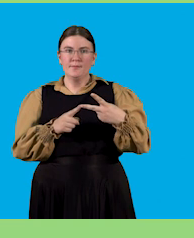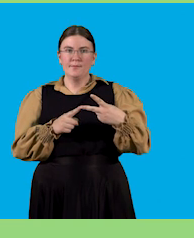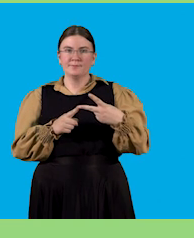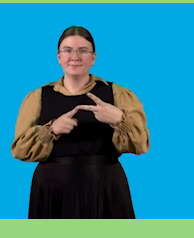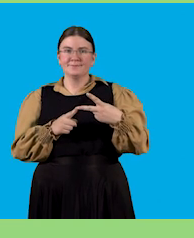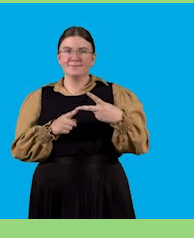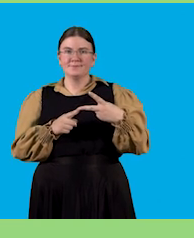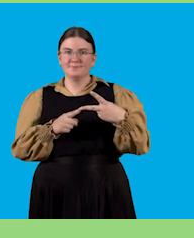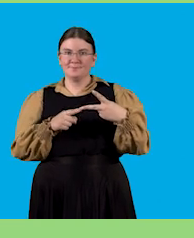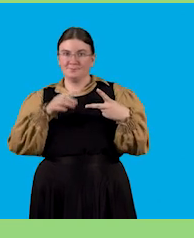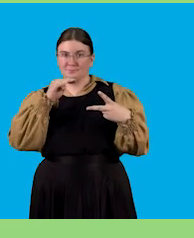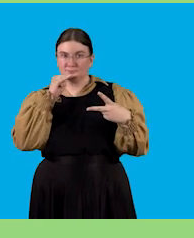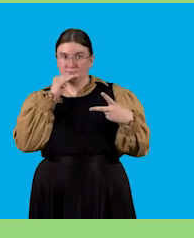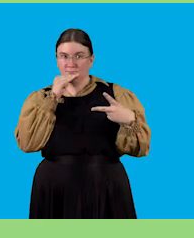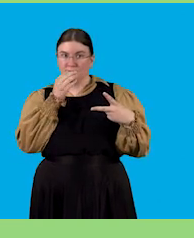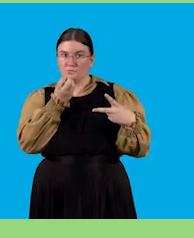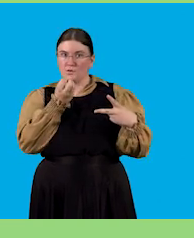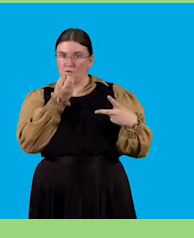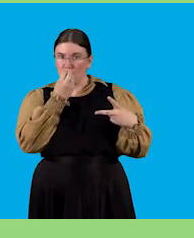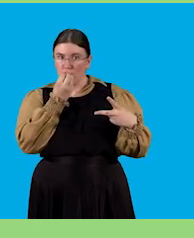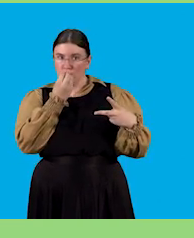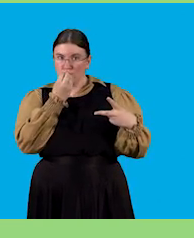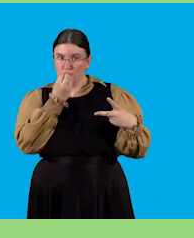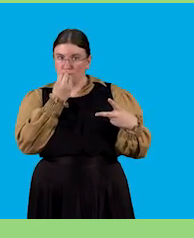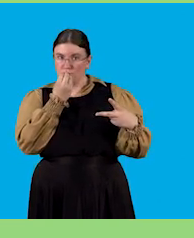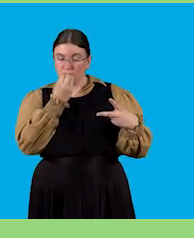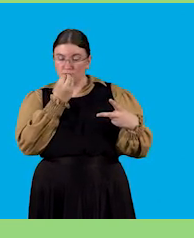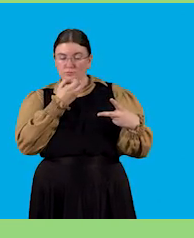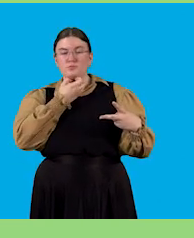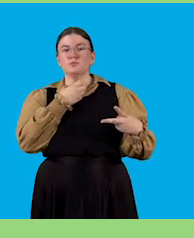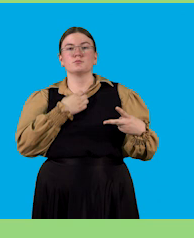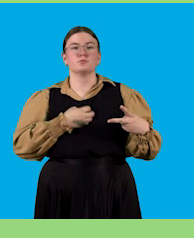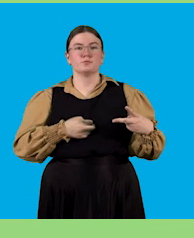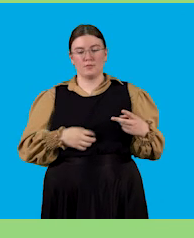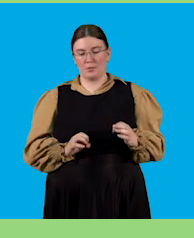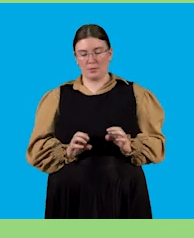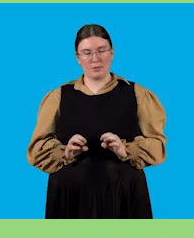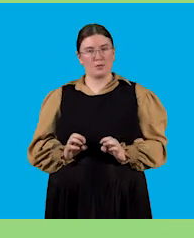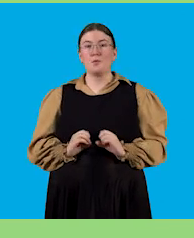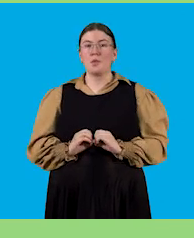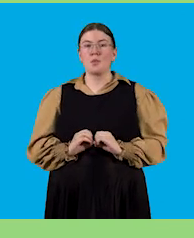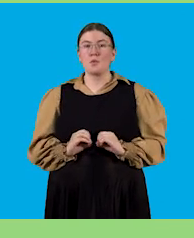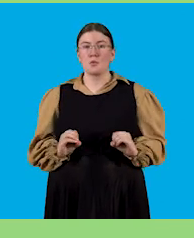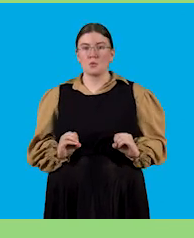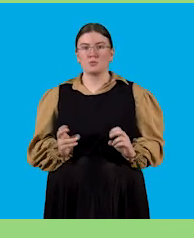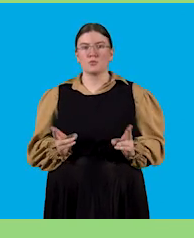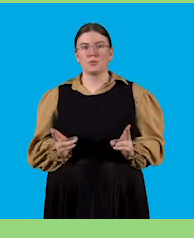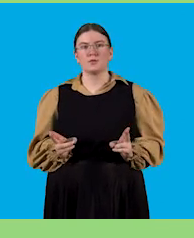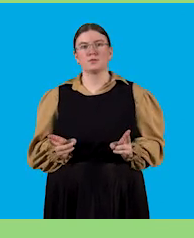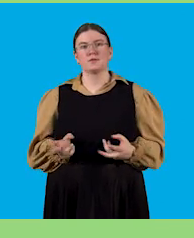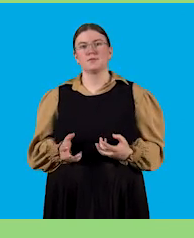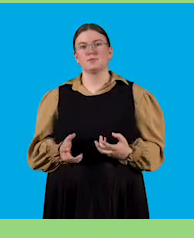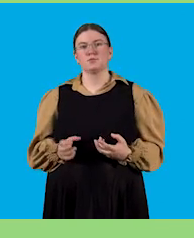the removal of undigested material, usually solid waste. So this term relates more to